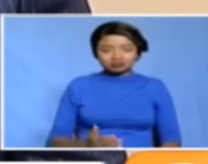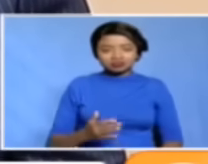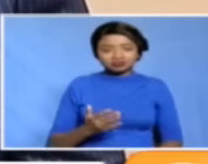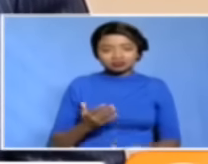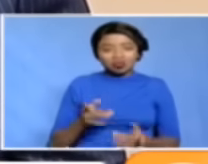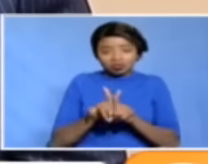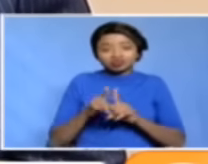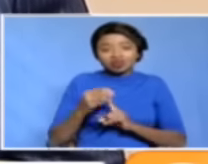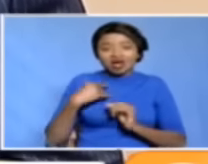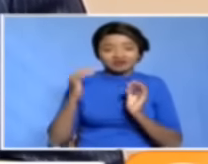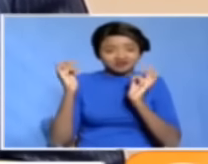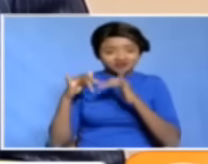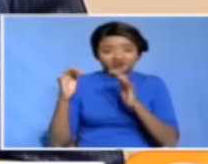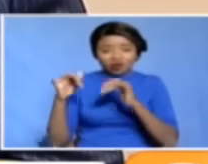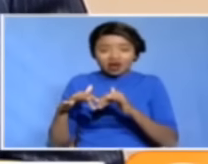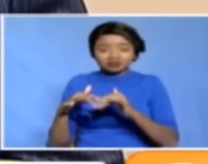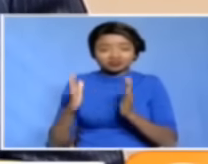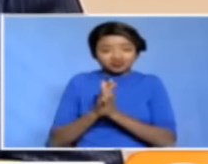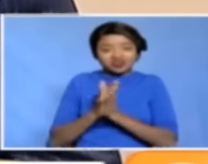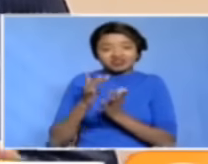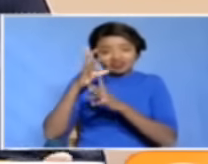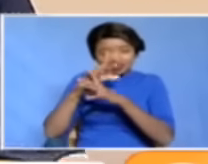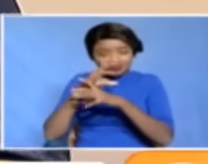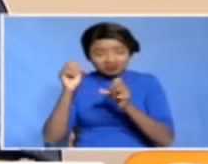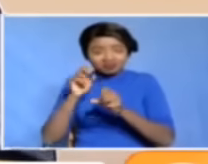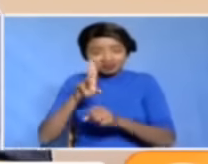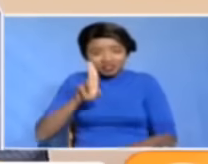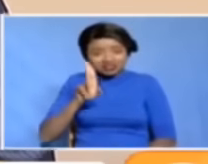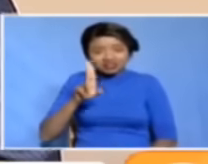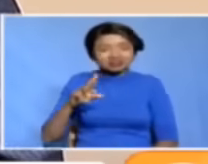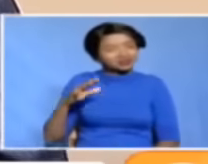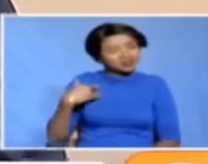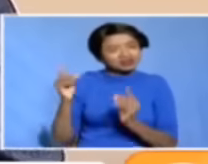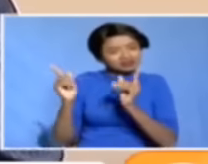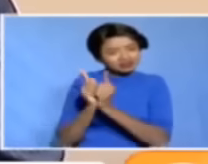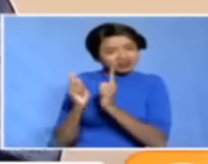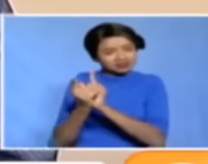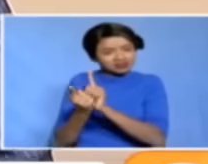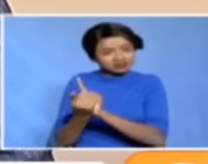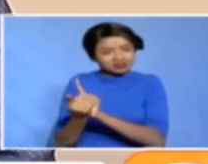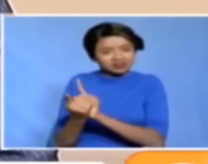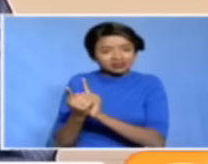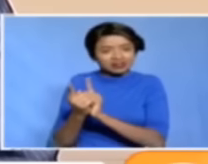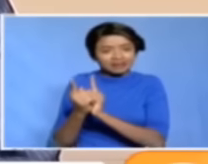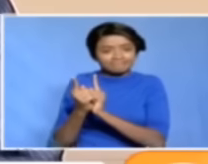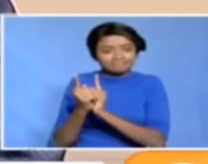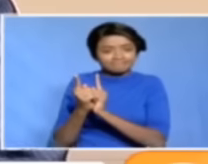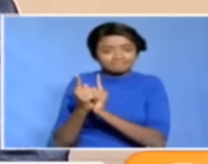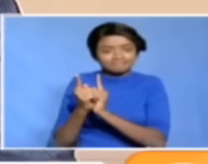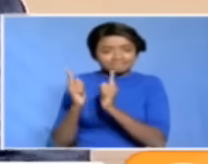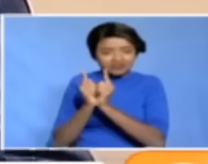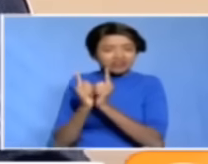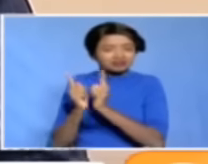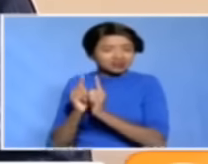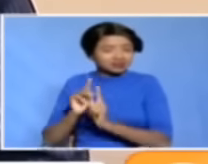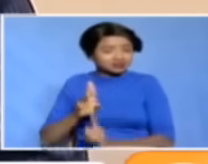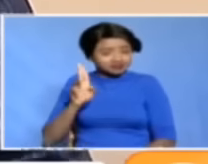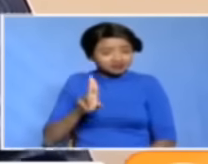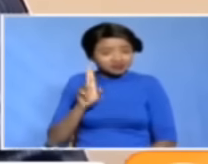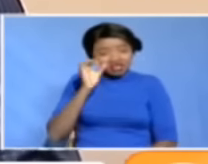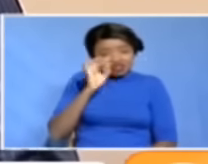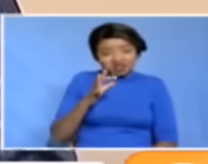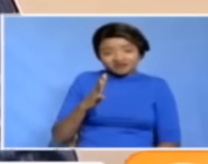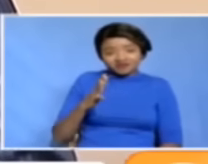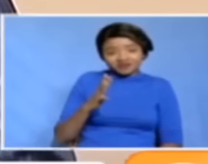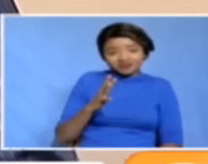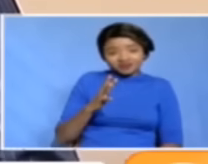as leaders with the executive, with the president. We quietly meet the president. If the leader, my